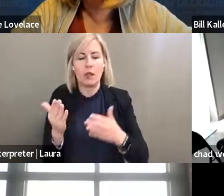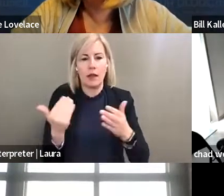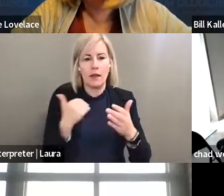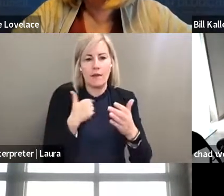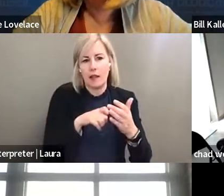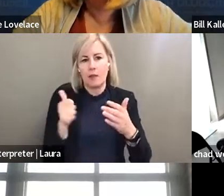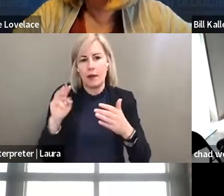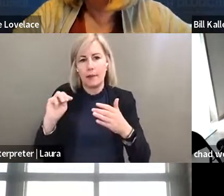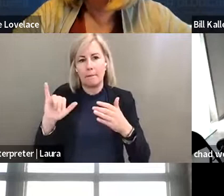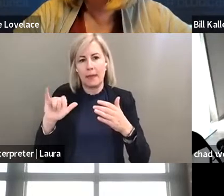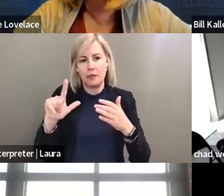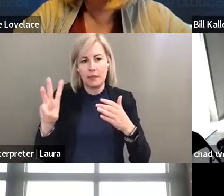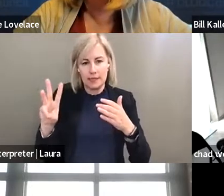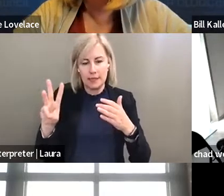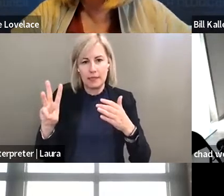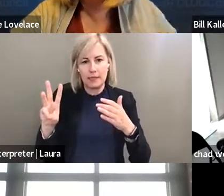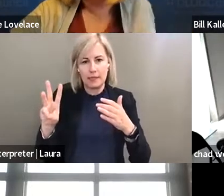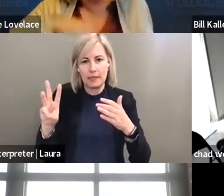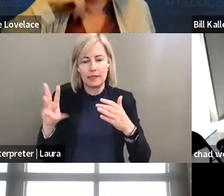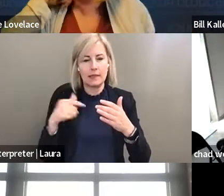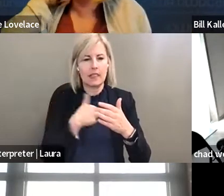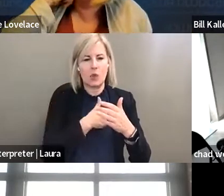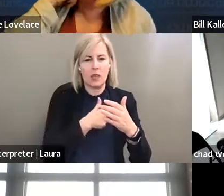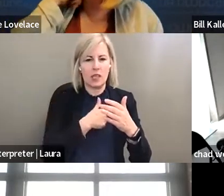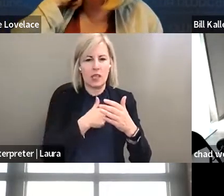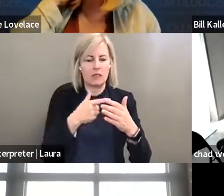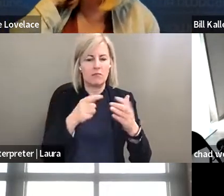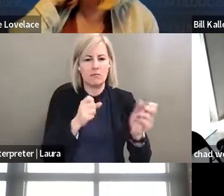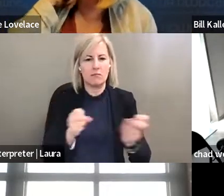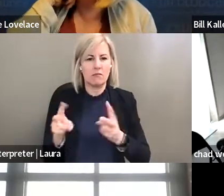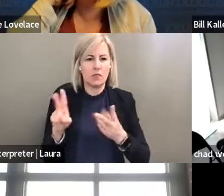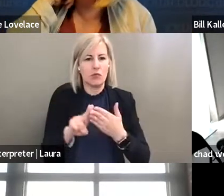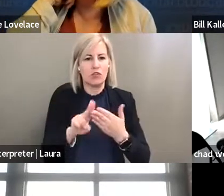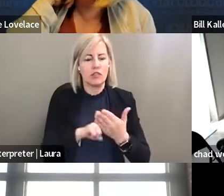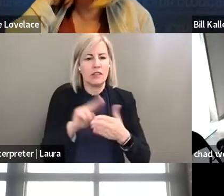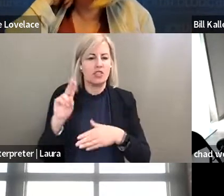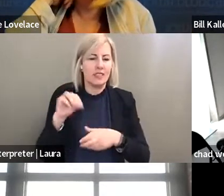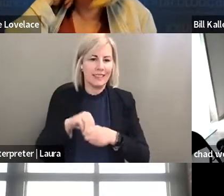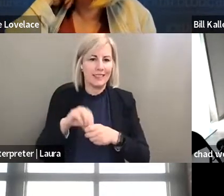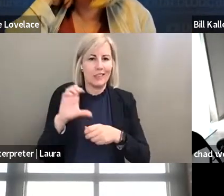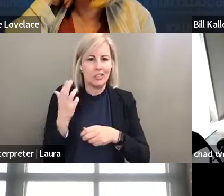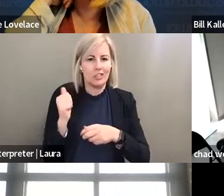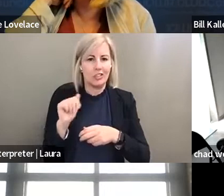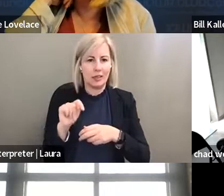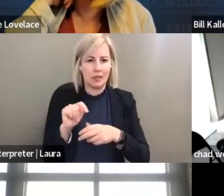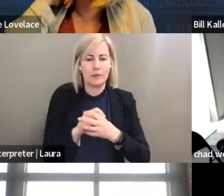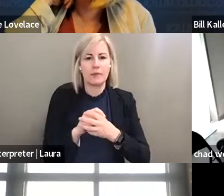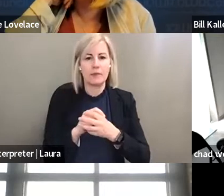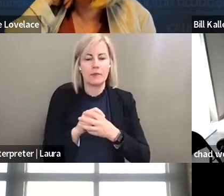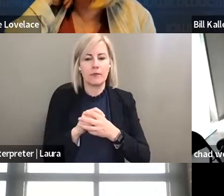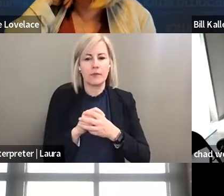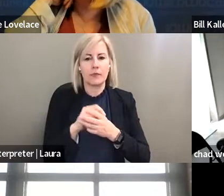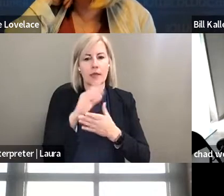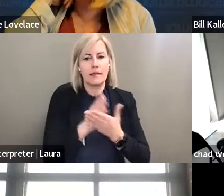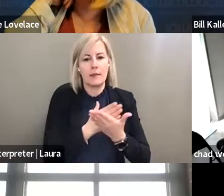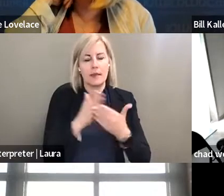May 26th, and we can put that registration in the chat for you guys so you have that. Just quickly, some of the things that